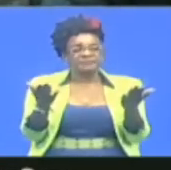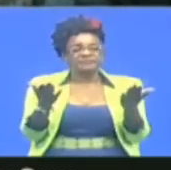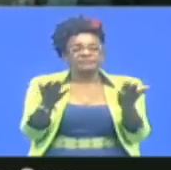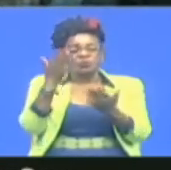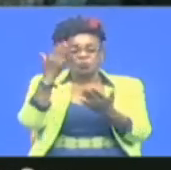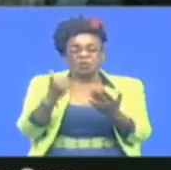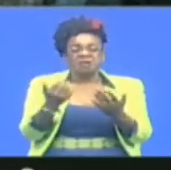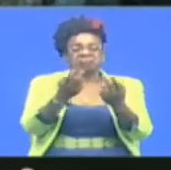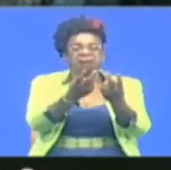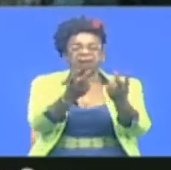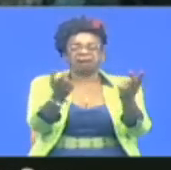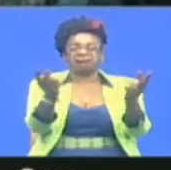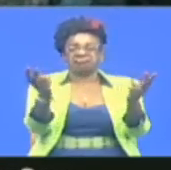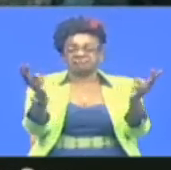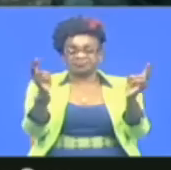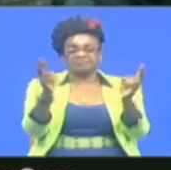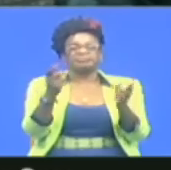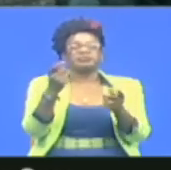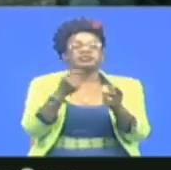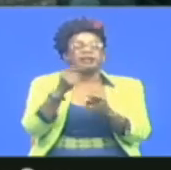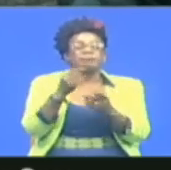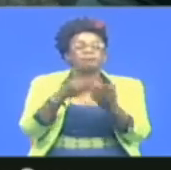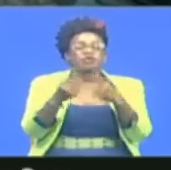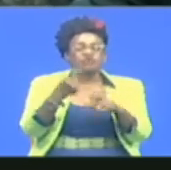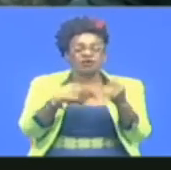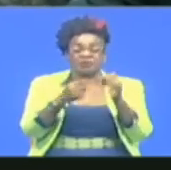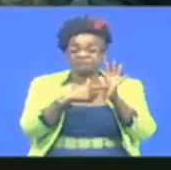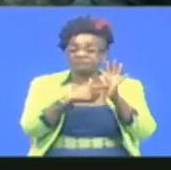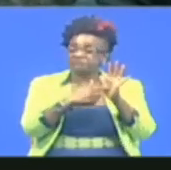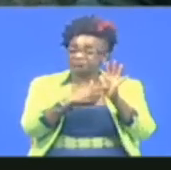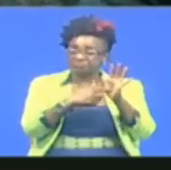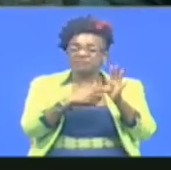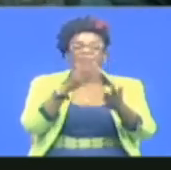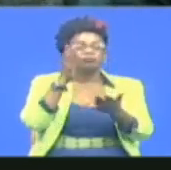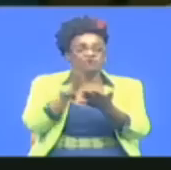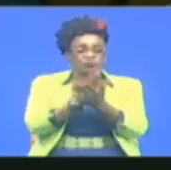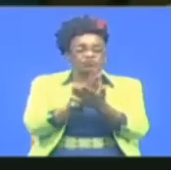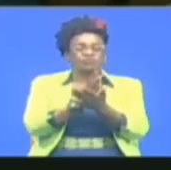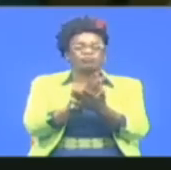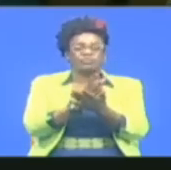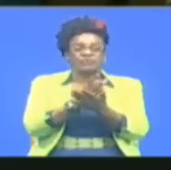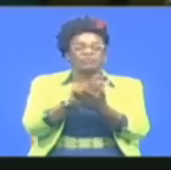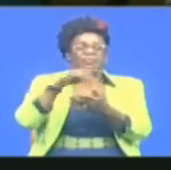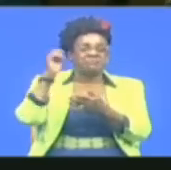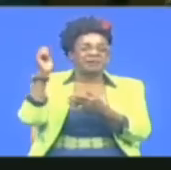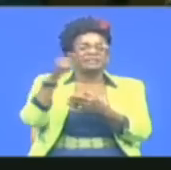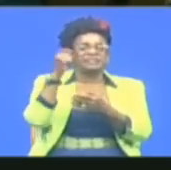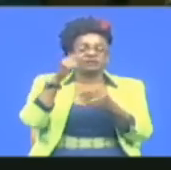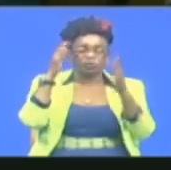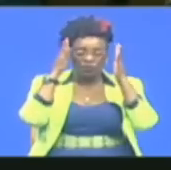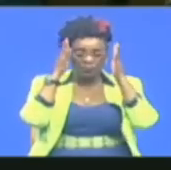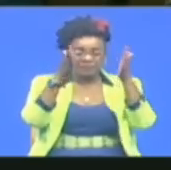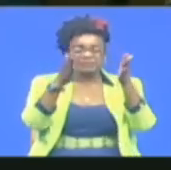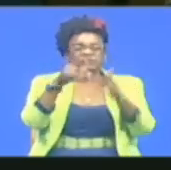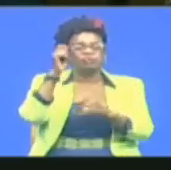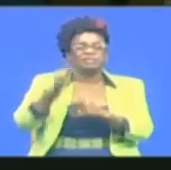of suspected tenderpreneurs might make for a good show, the true test of President Uhuru Kenyatta's commitment to justice for